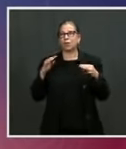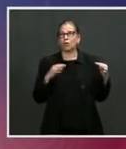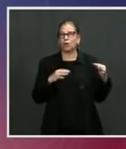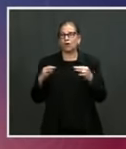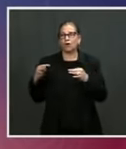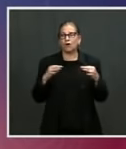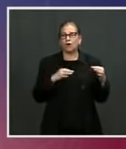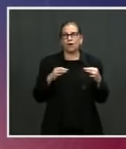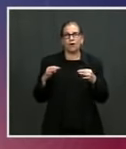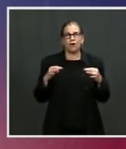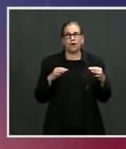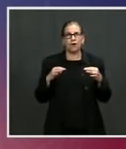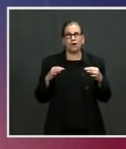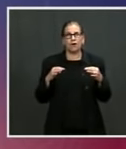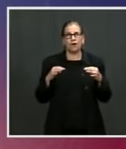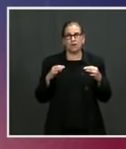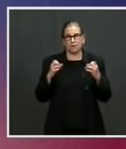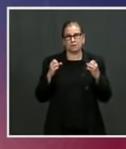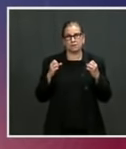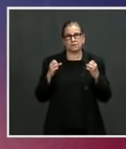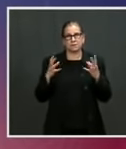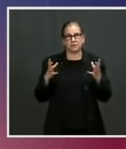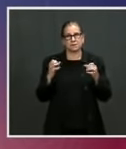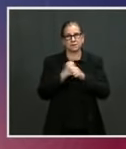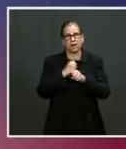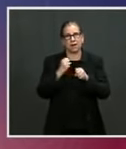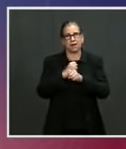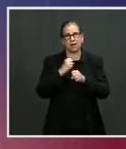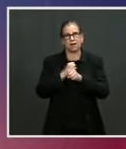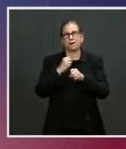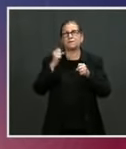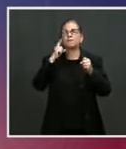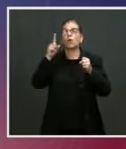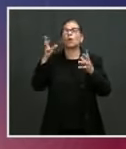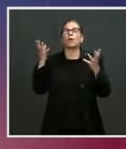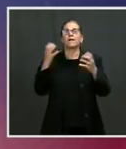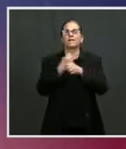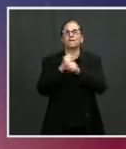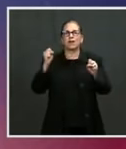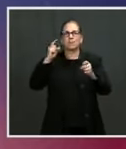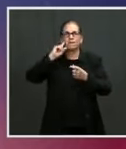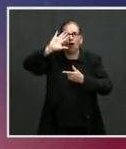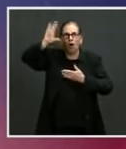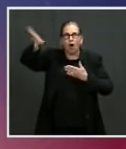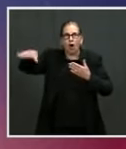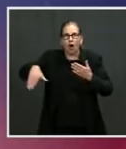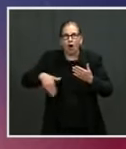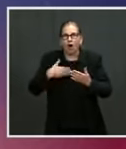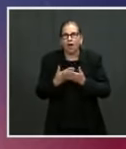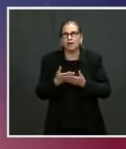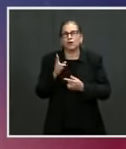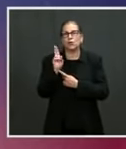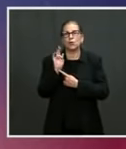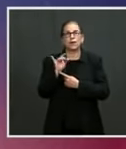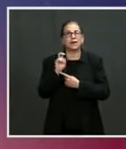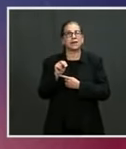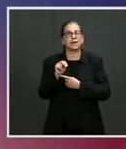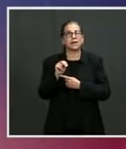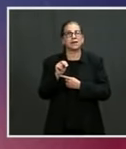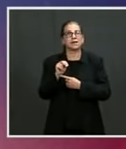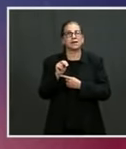all, a war for union, a war for liberty, and for the preservation of the